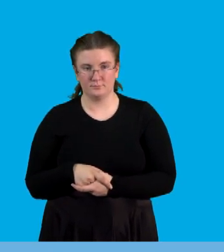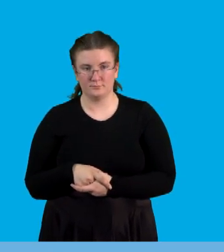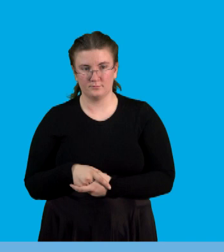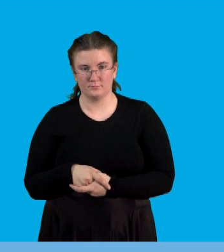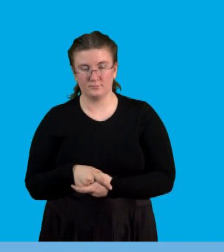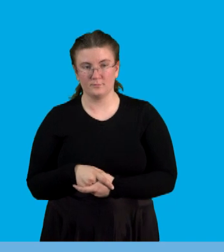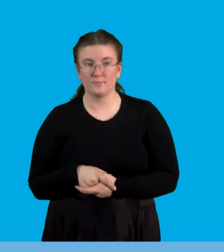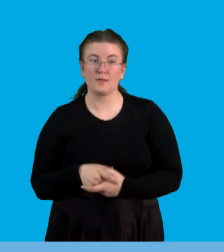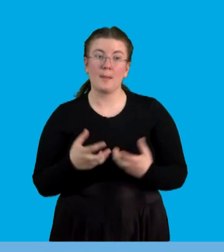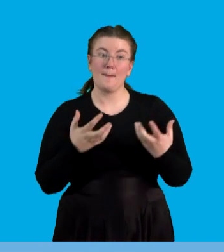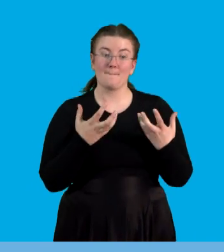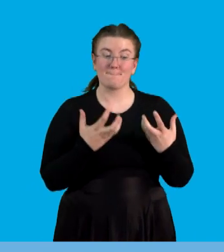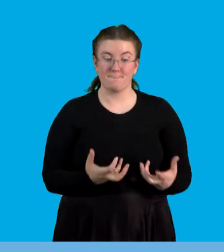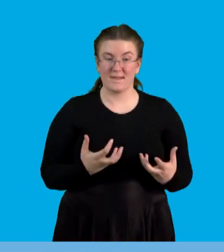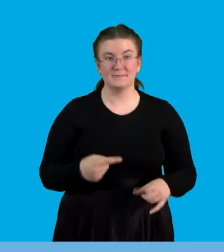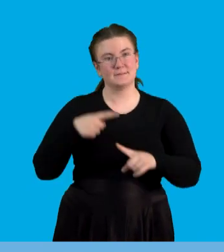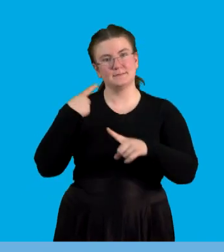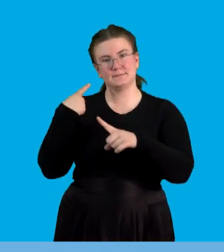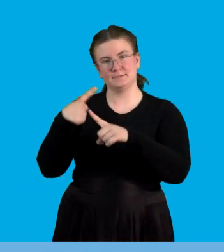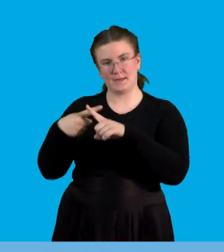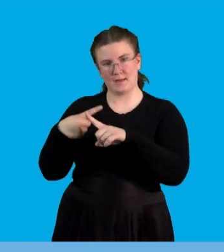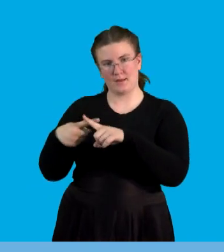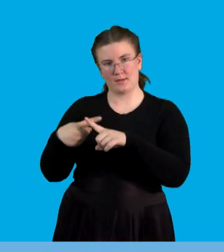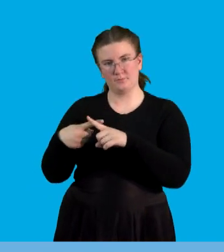due to gravity.